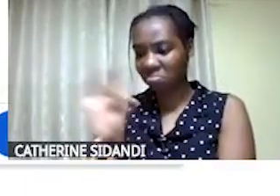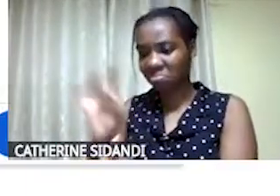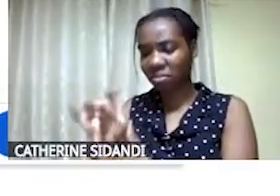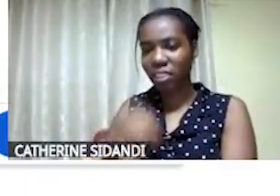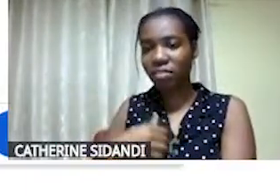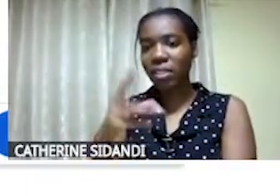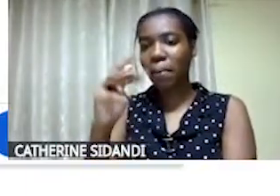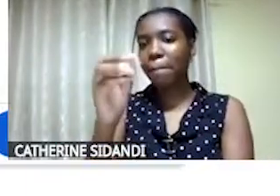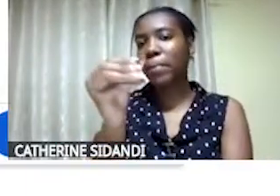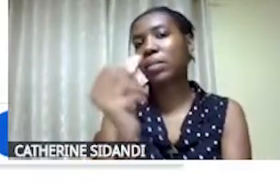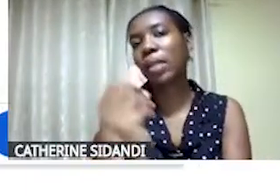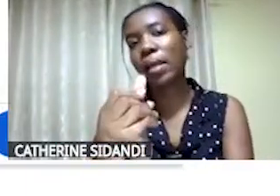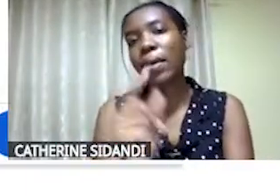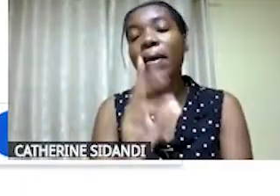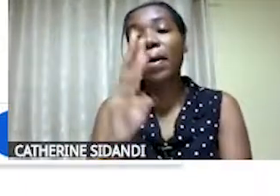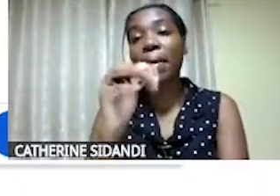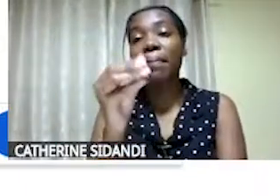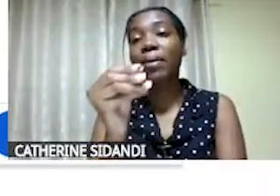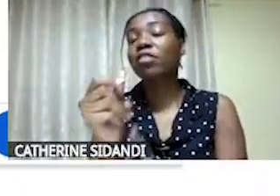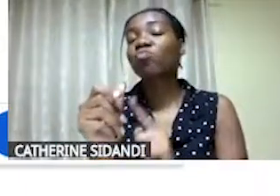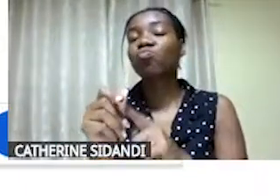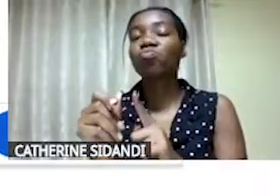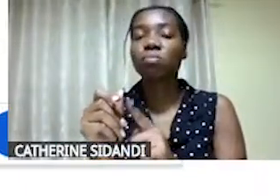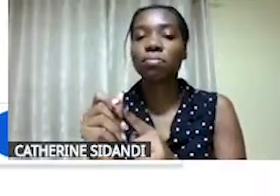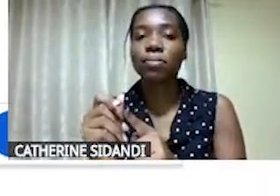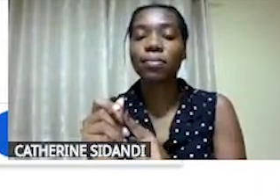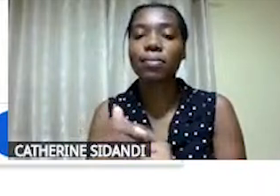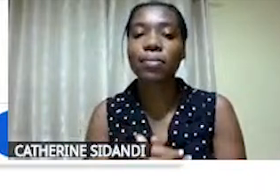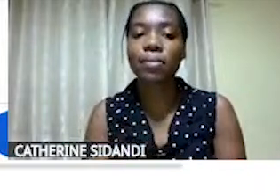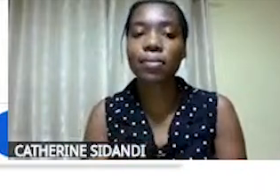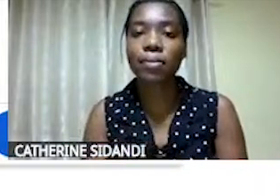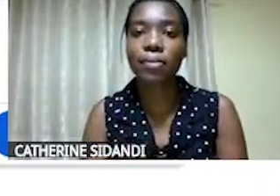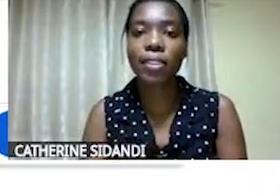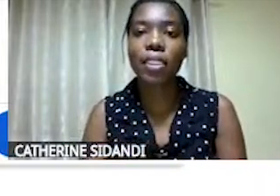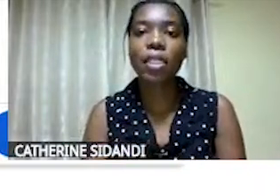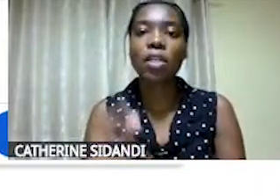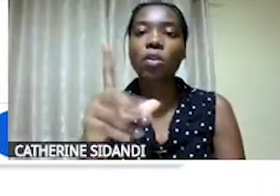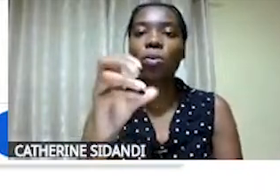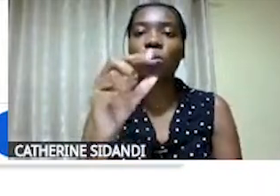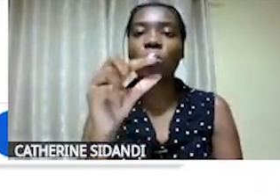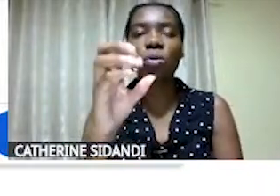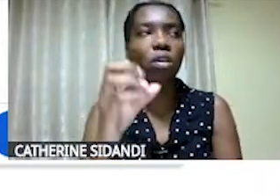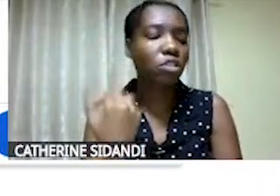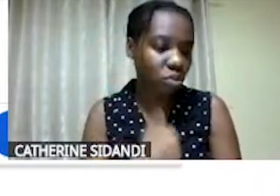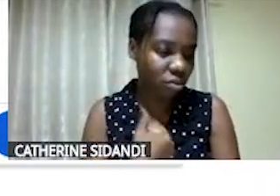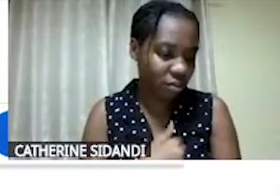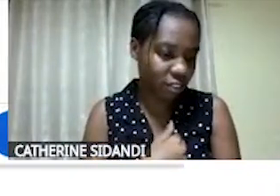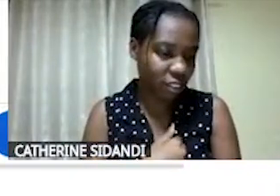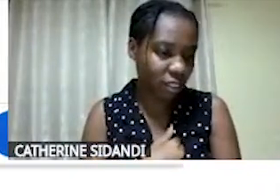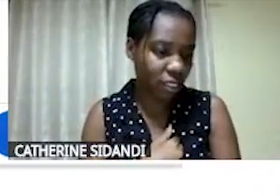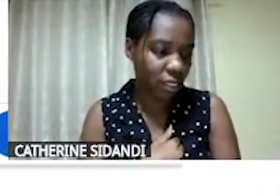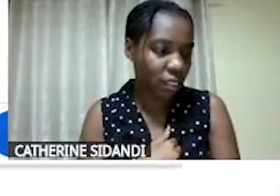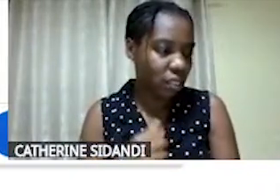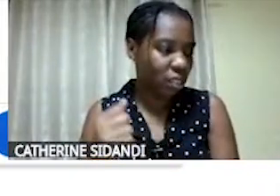So M-Pesa, one of the key logos that they use, not logos, sorry, what is it